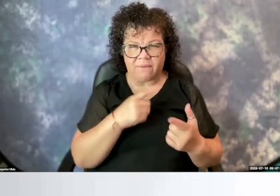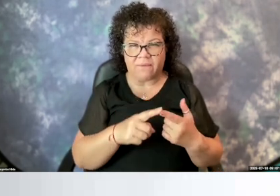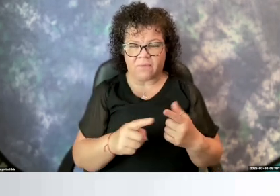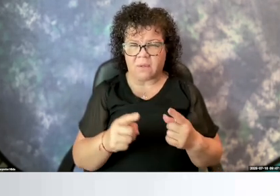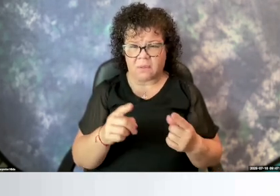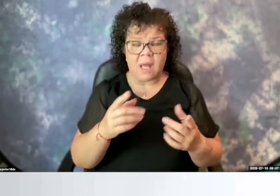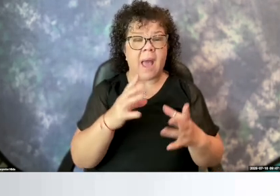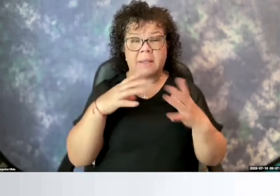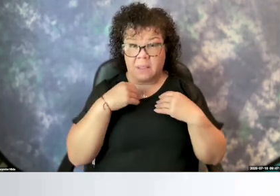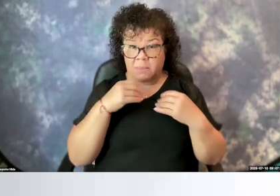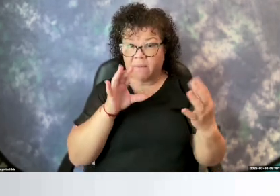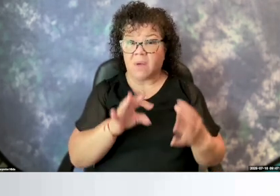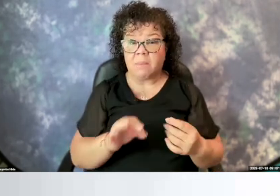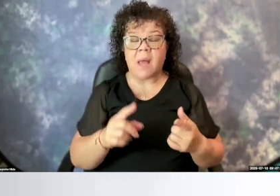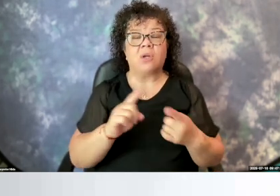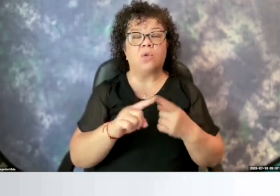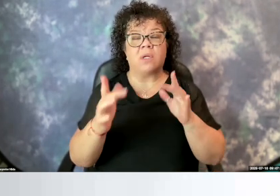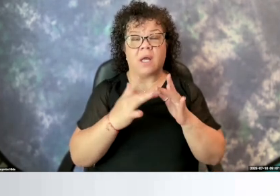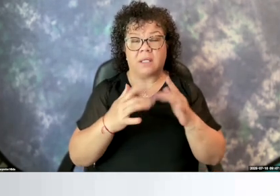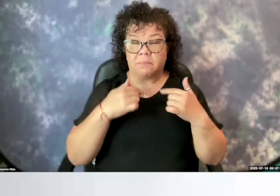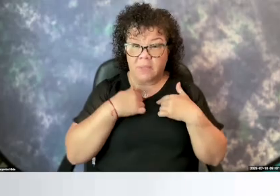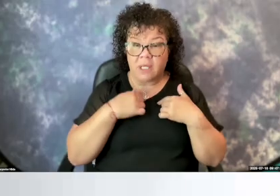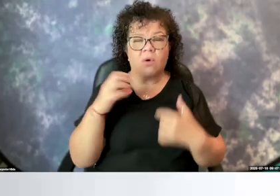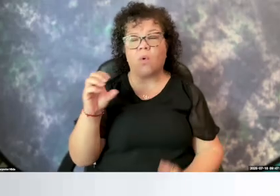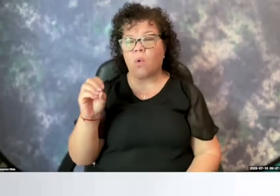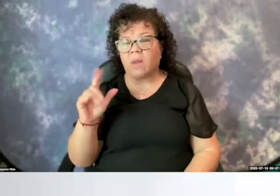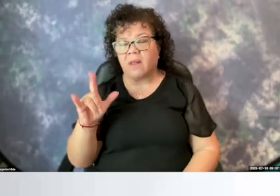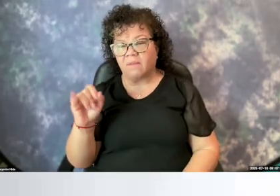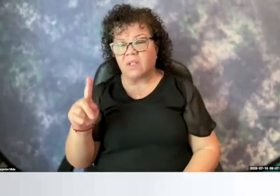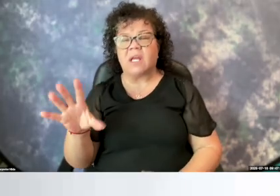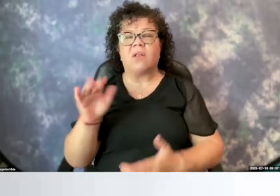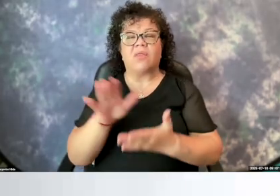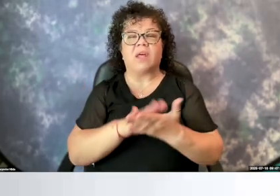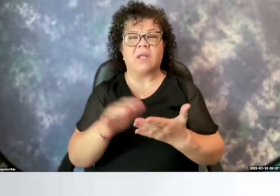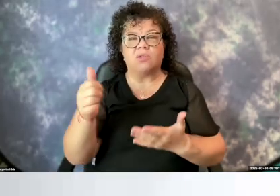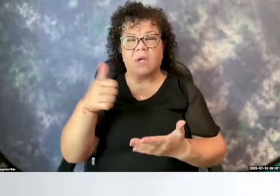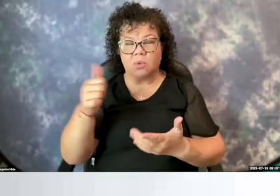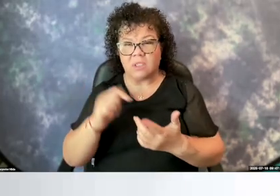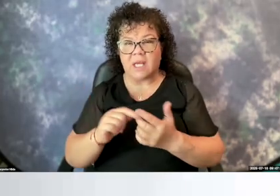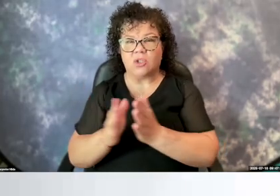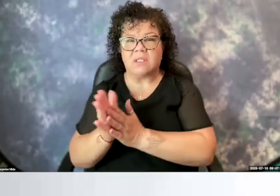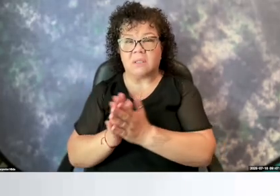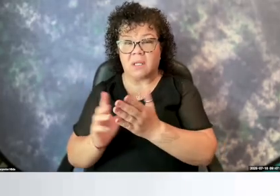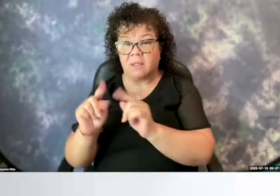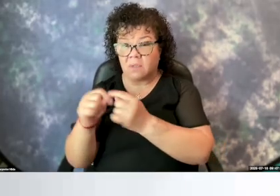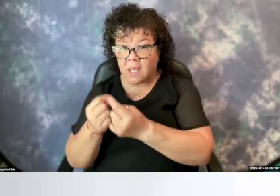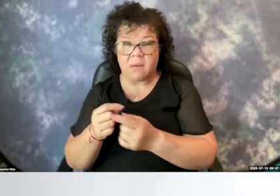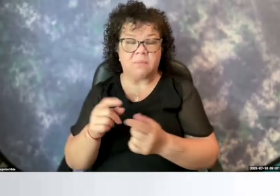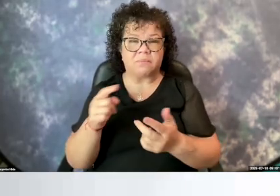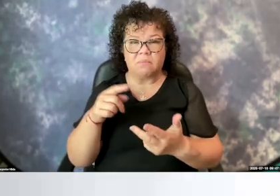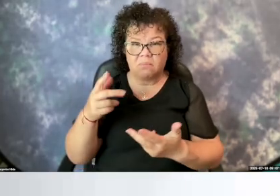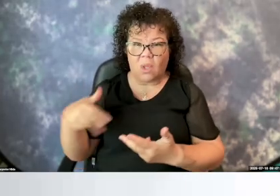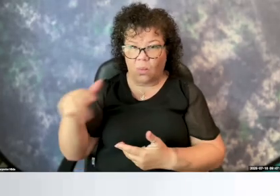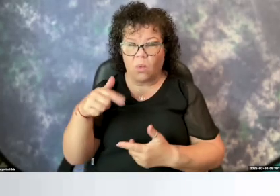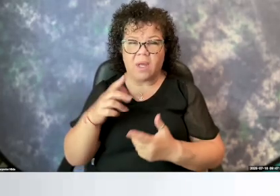taking feedback. Again, please feel free to contact myself, Olivia, the Clean Transportation Incentive Team, and we can discuss that from